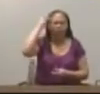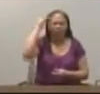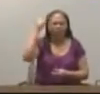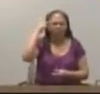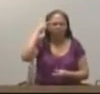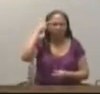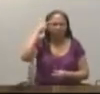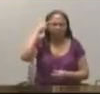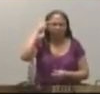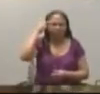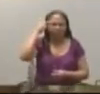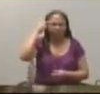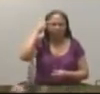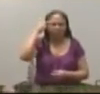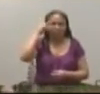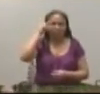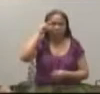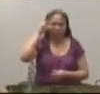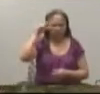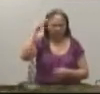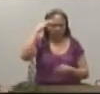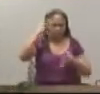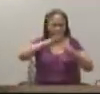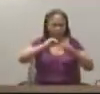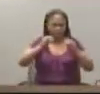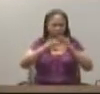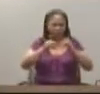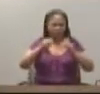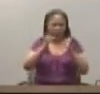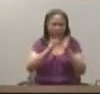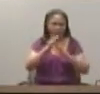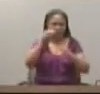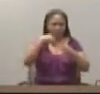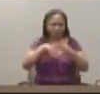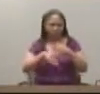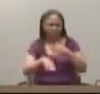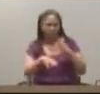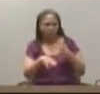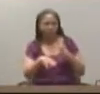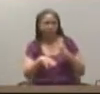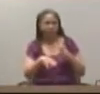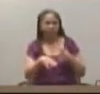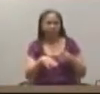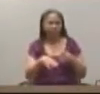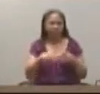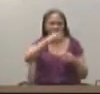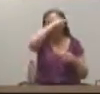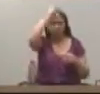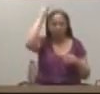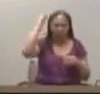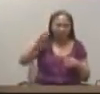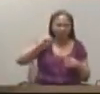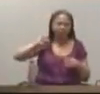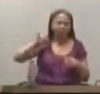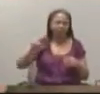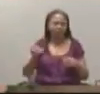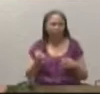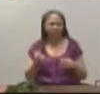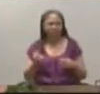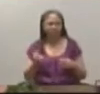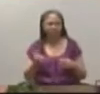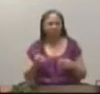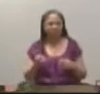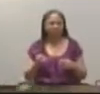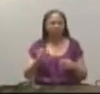yourself in the story of Christmas. When you hear the readings about Mary, Jesus, Joseph, everybody that